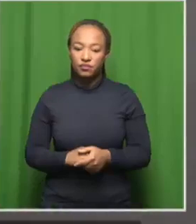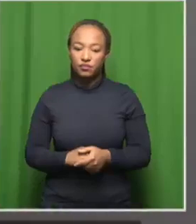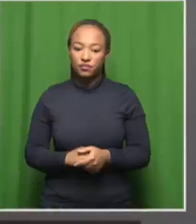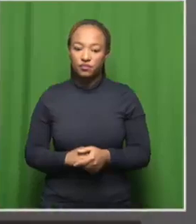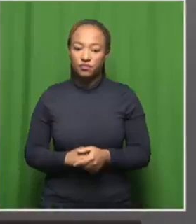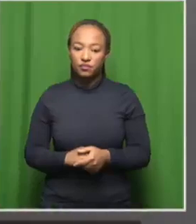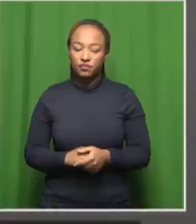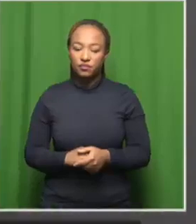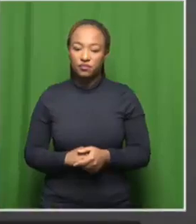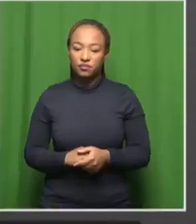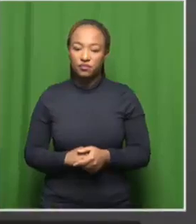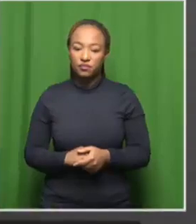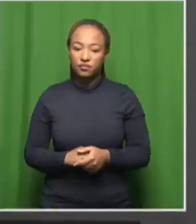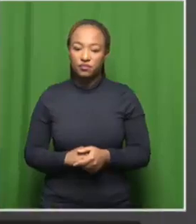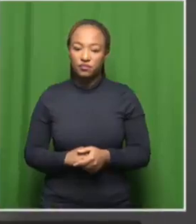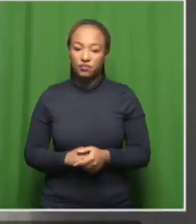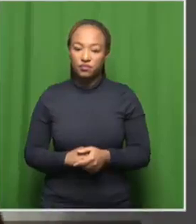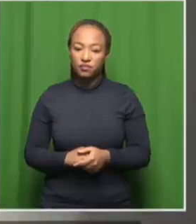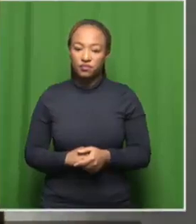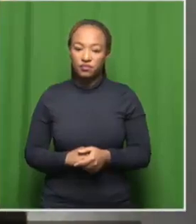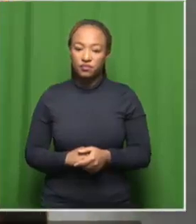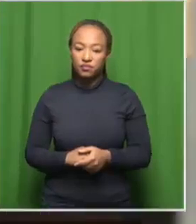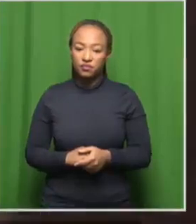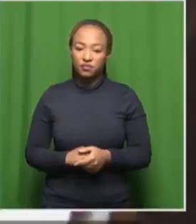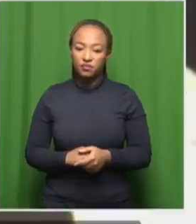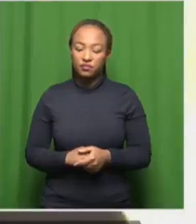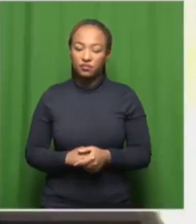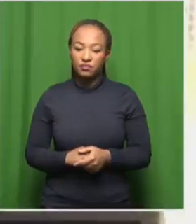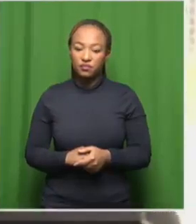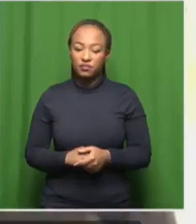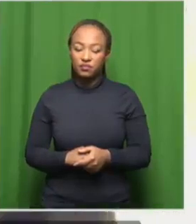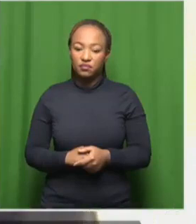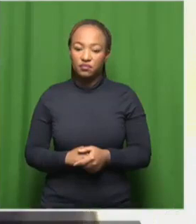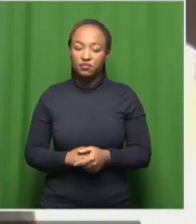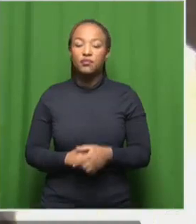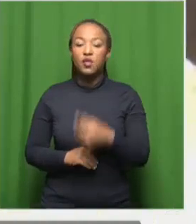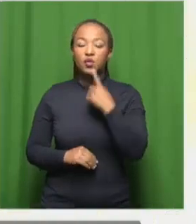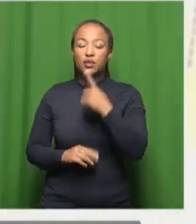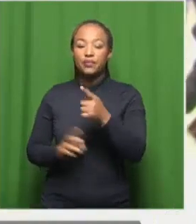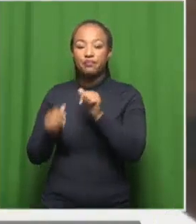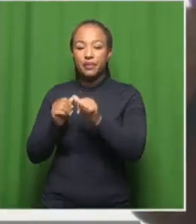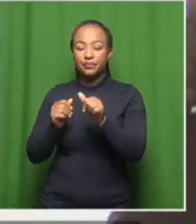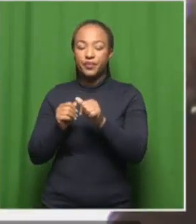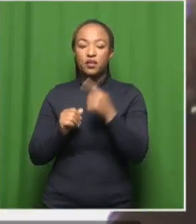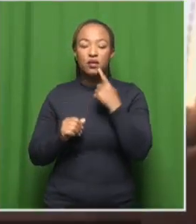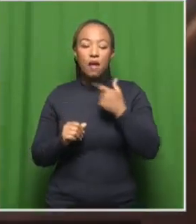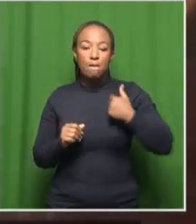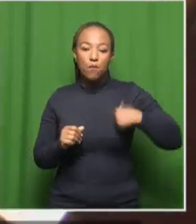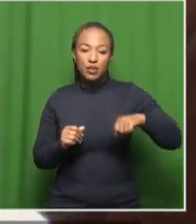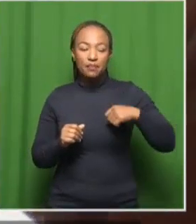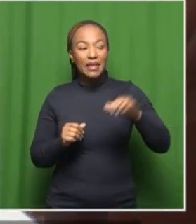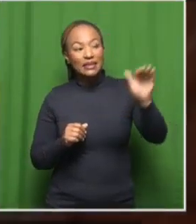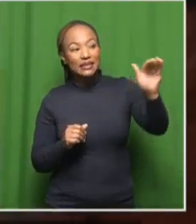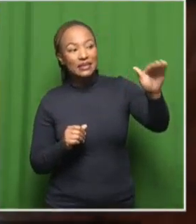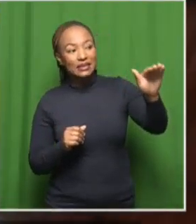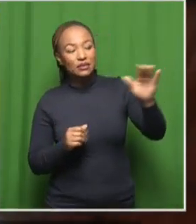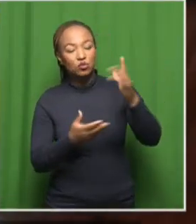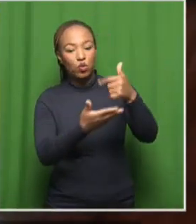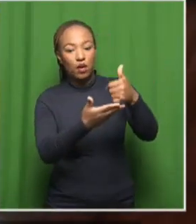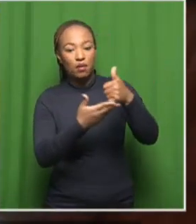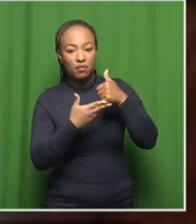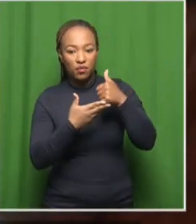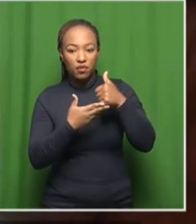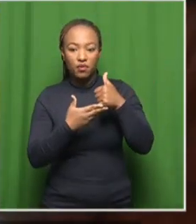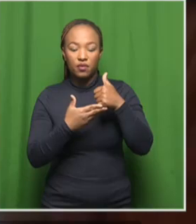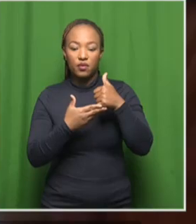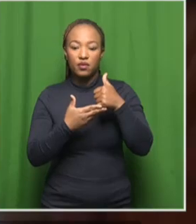the reason why the street is now clear, your house is better, is that you reached out to the municipality, they didn't assist you, but instead, if you can just walk